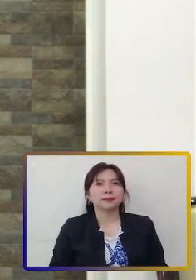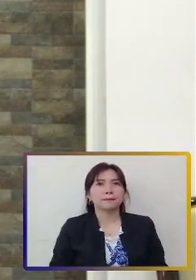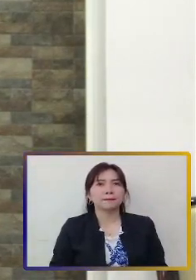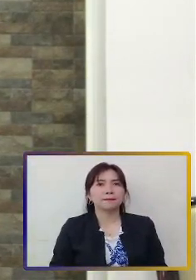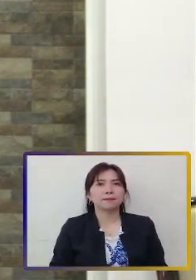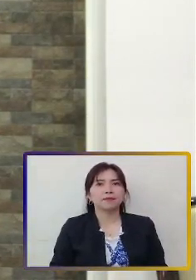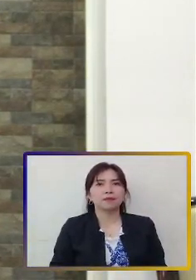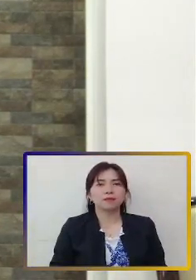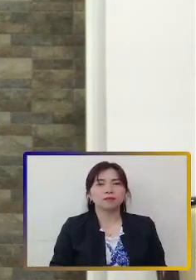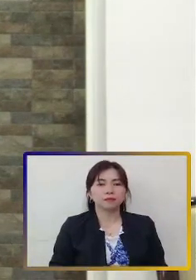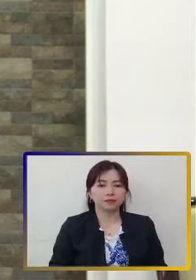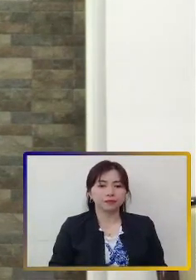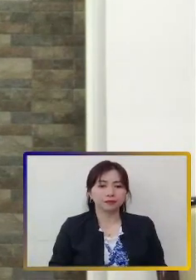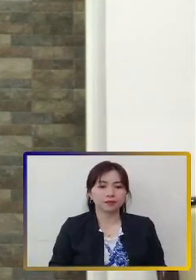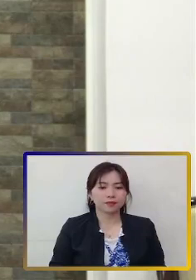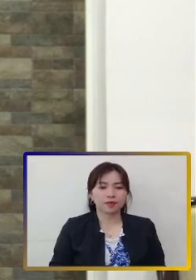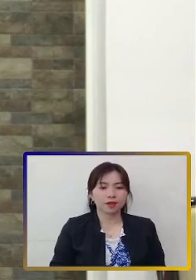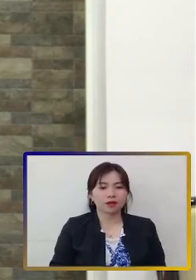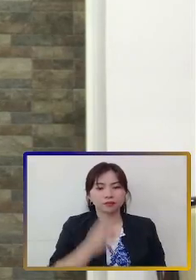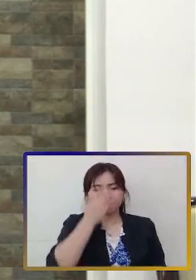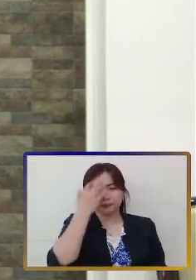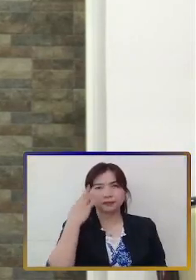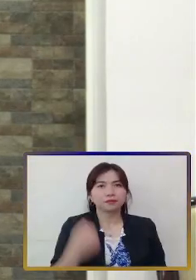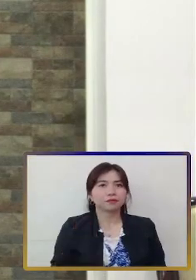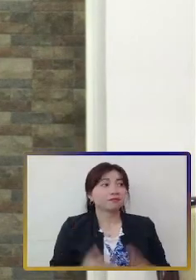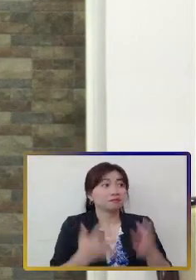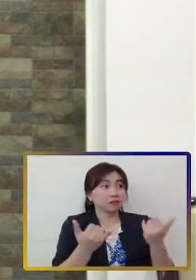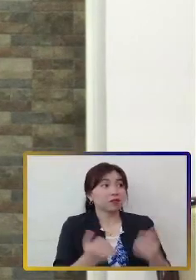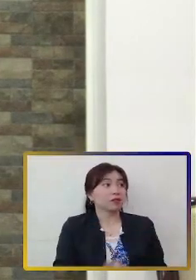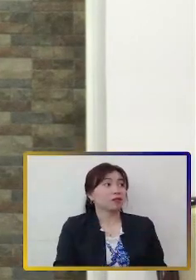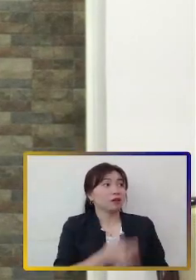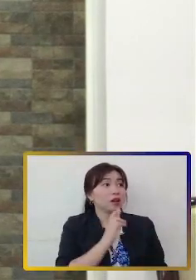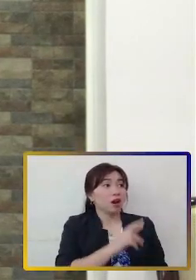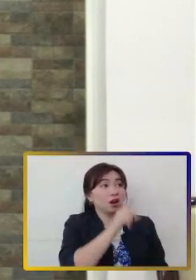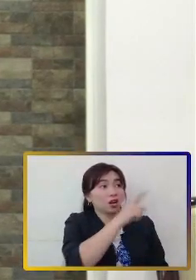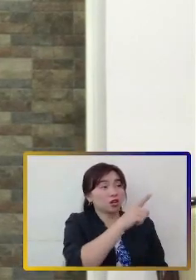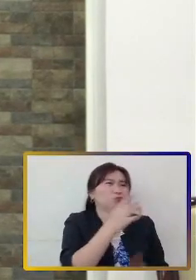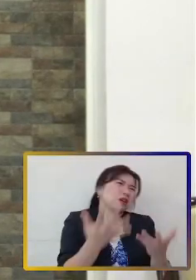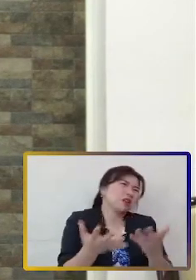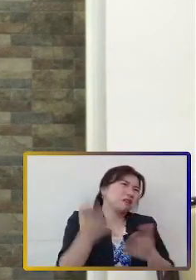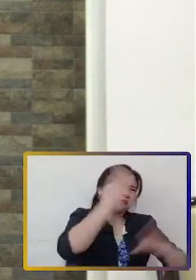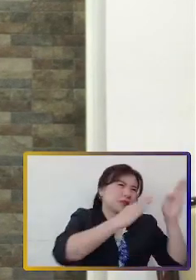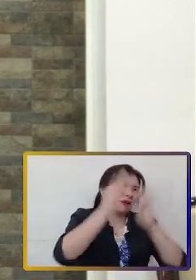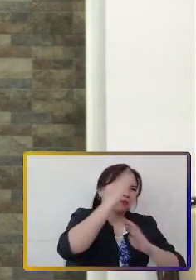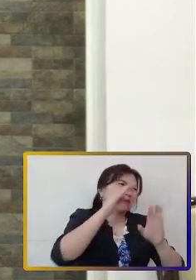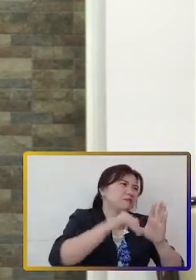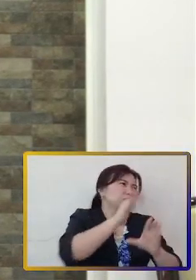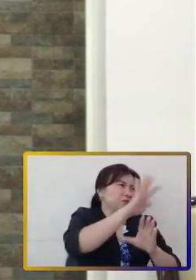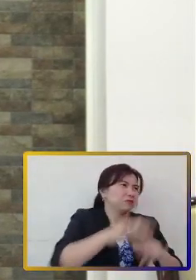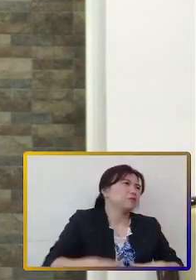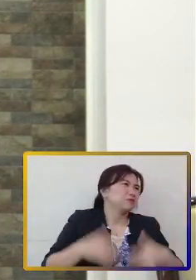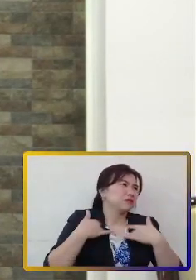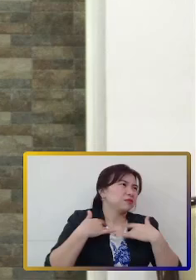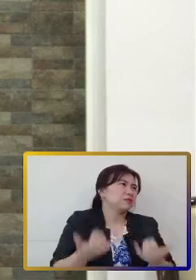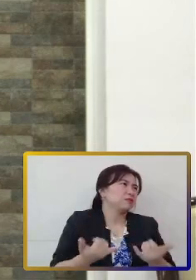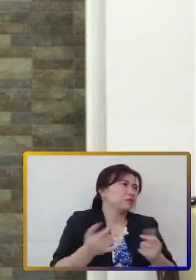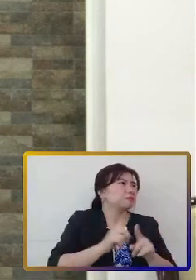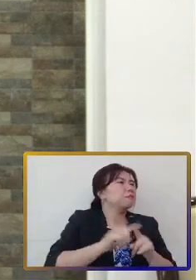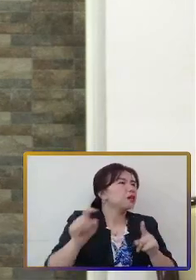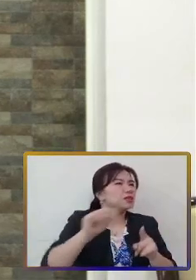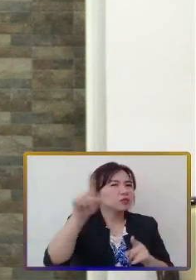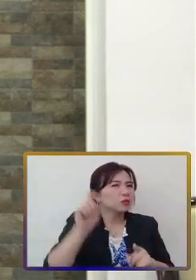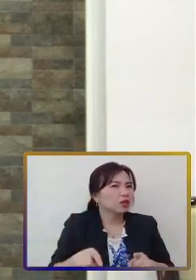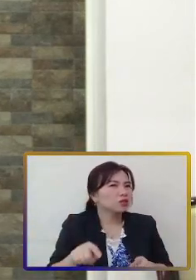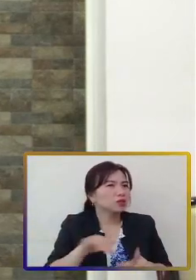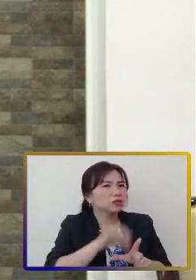mga kapd bothered ka ba sa pamumuhay mo ngayon I'm done tapos na tayo but the question is are you